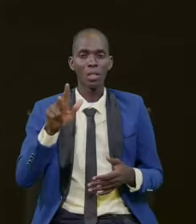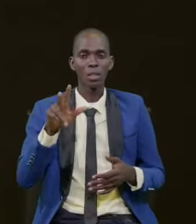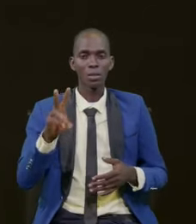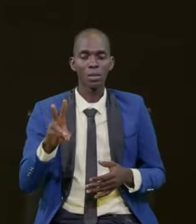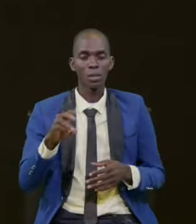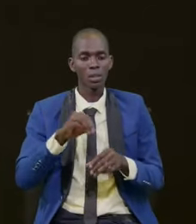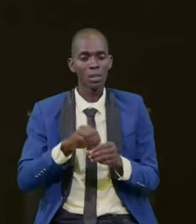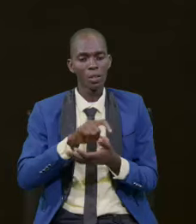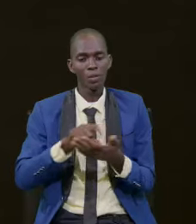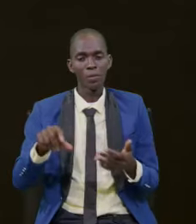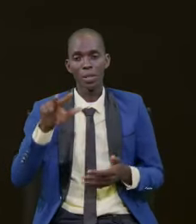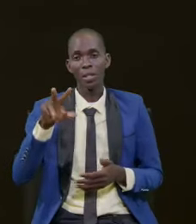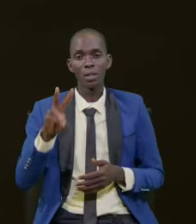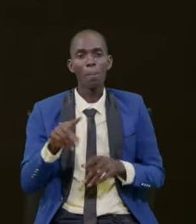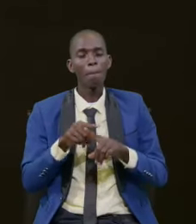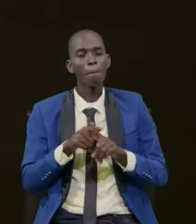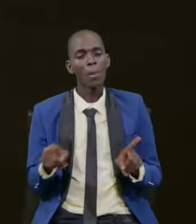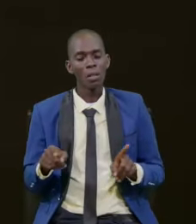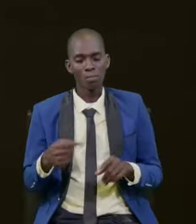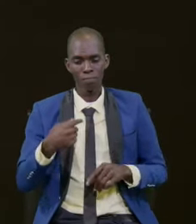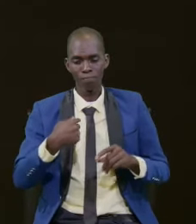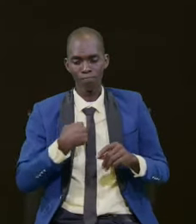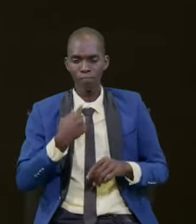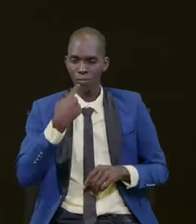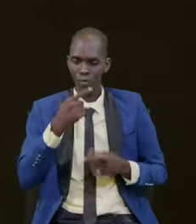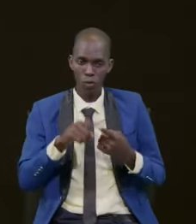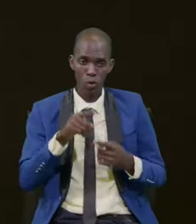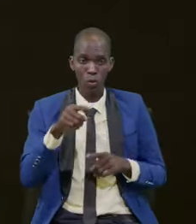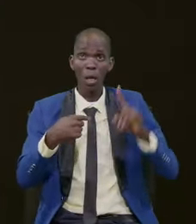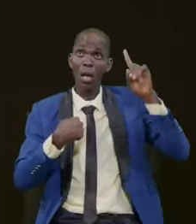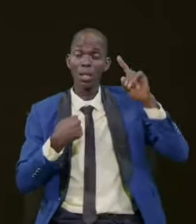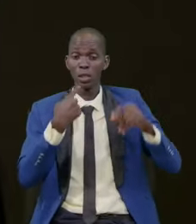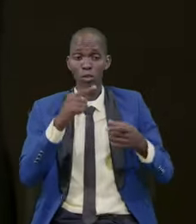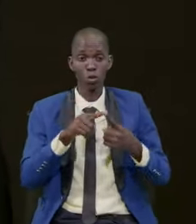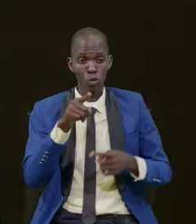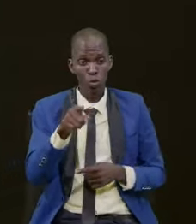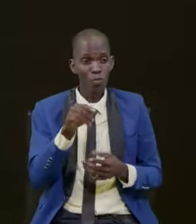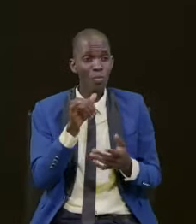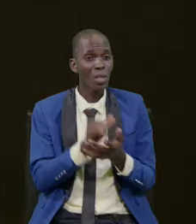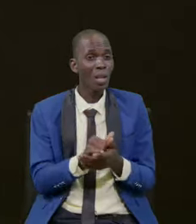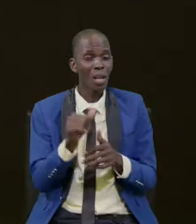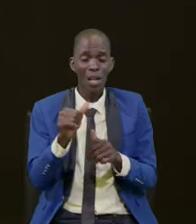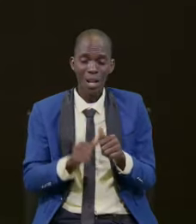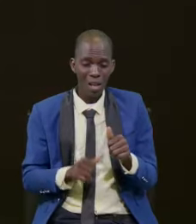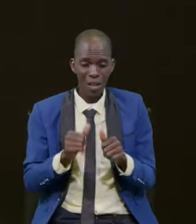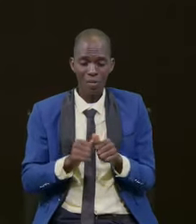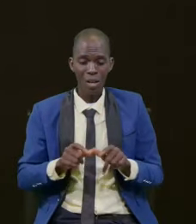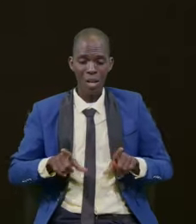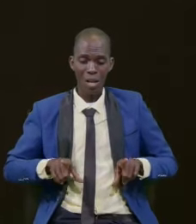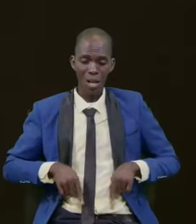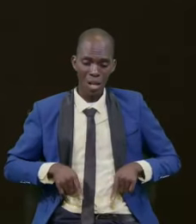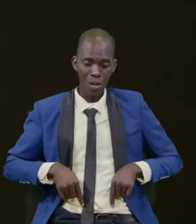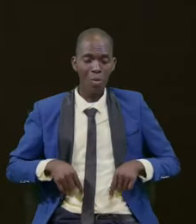in verse 36, but I say unto you that every idle